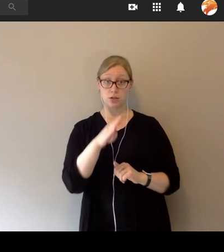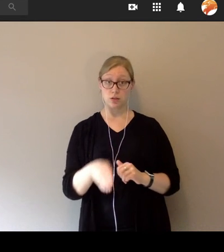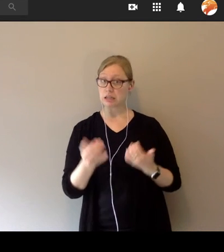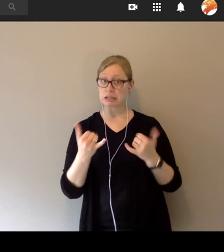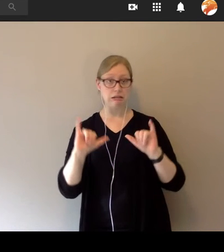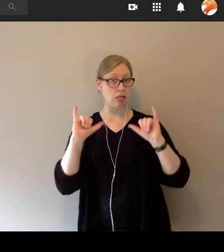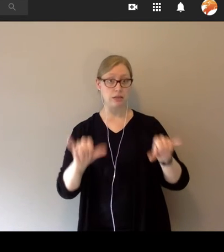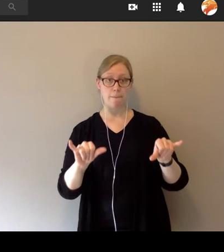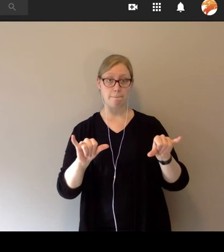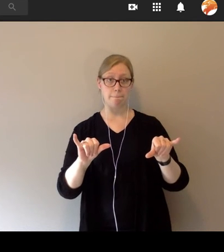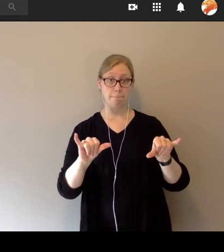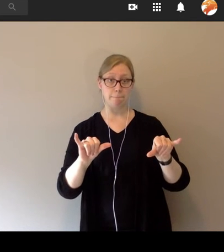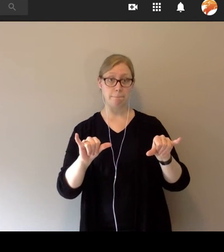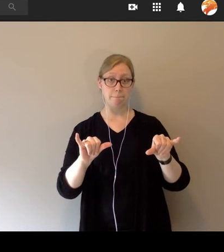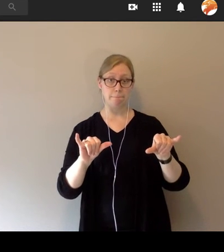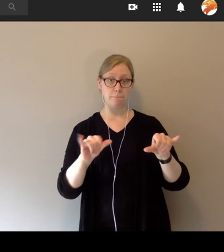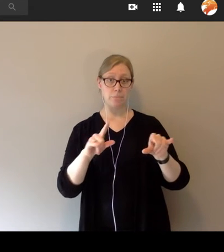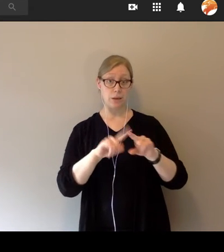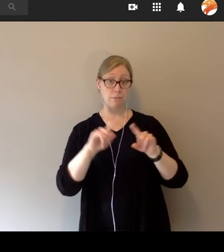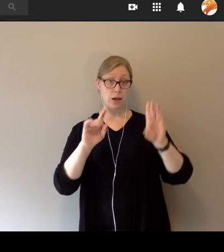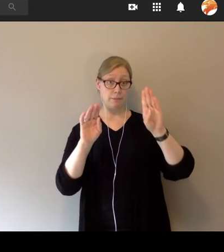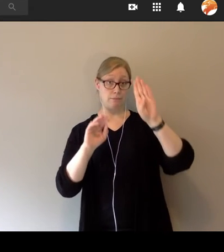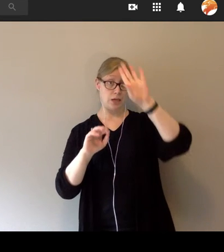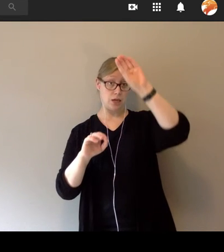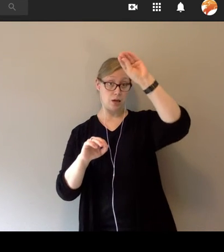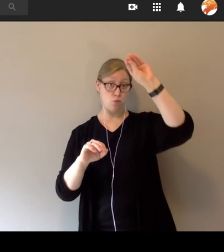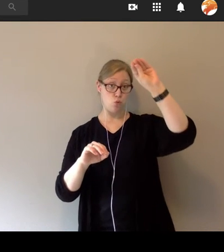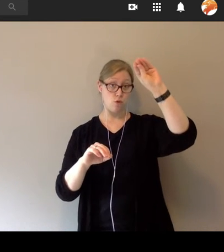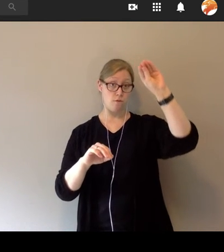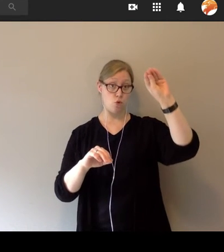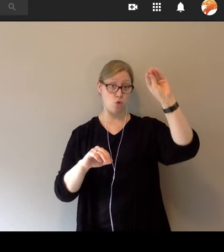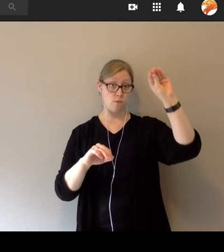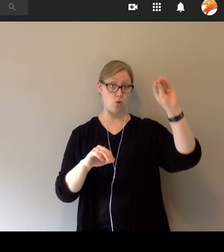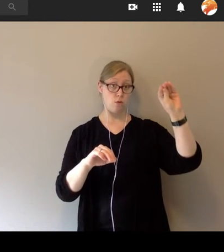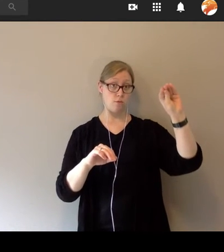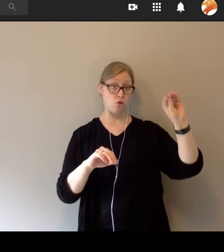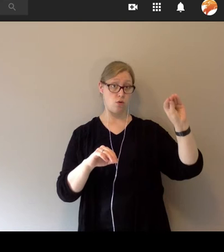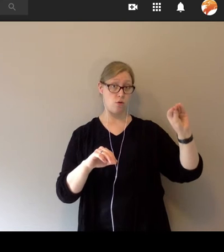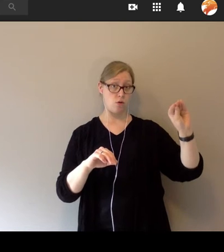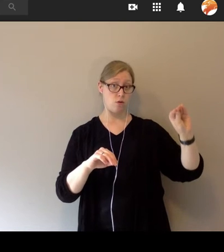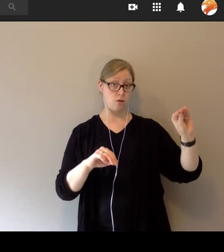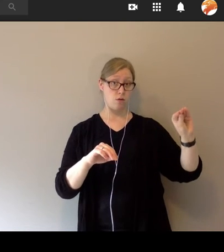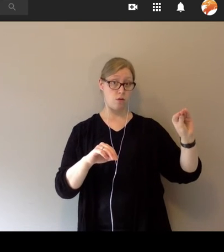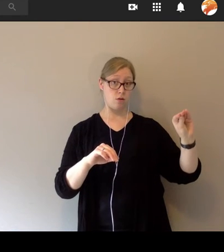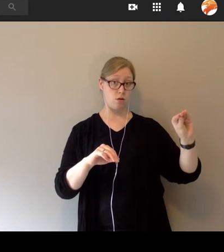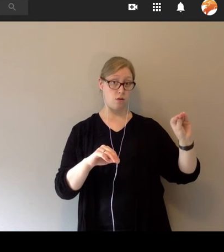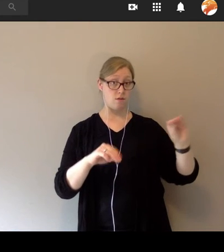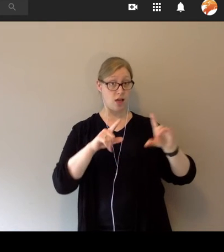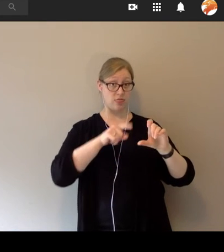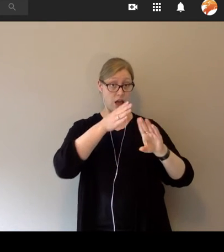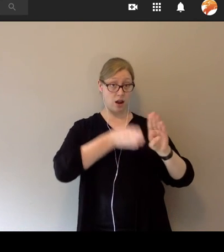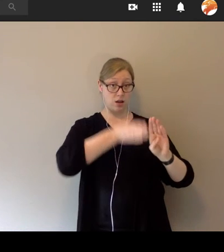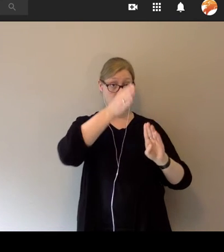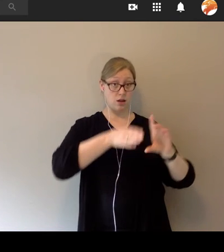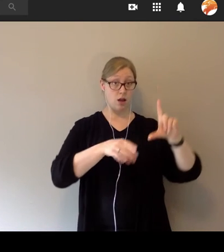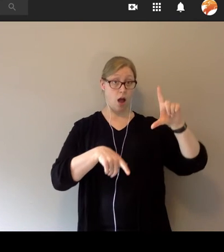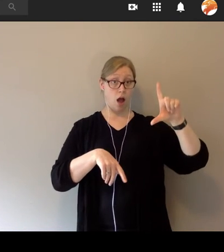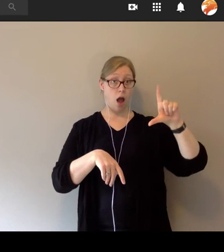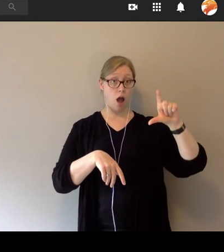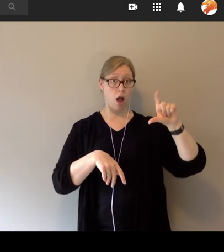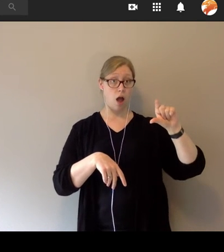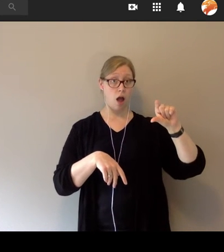B moves down the arc of the circle here, that this vertical height is decreasing. So